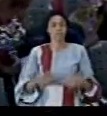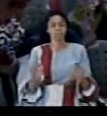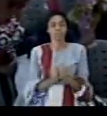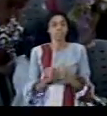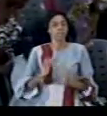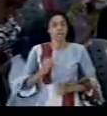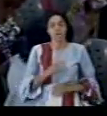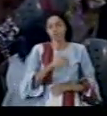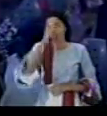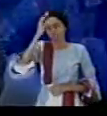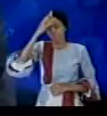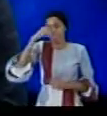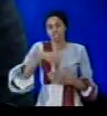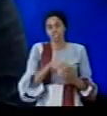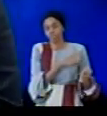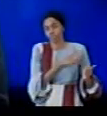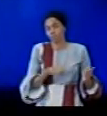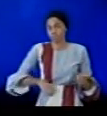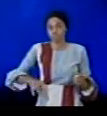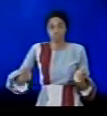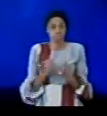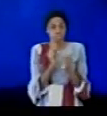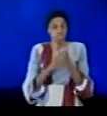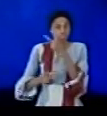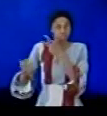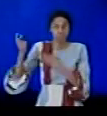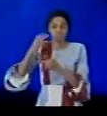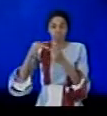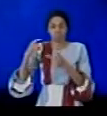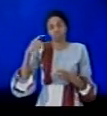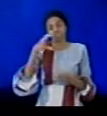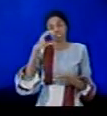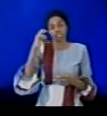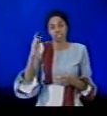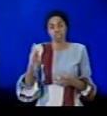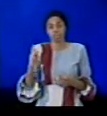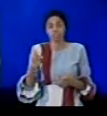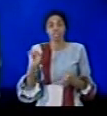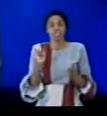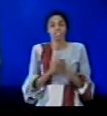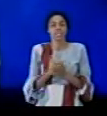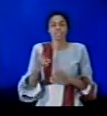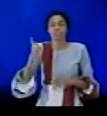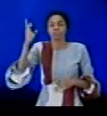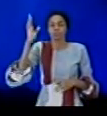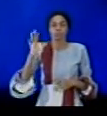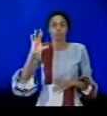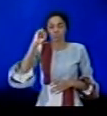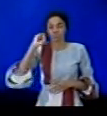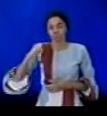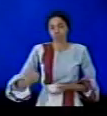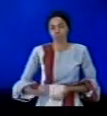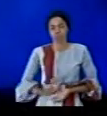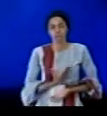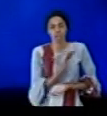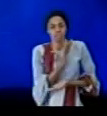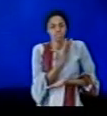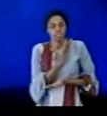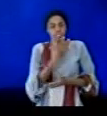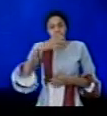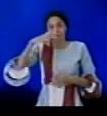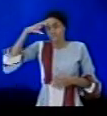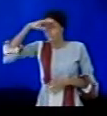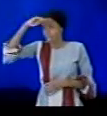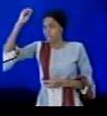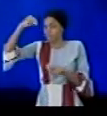With this vision of the GCK, at this last time, that God will enlighten the vision, that God will strengthen him